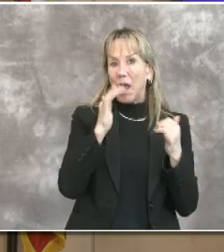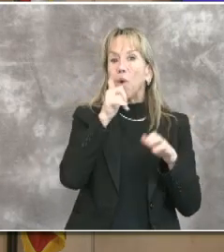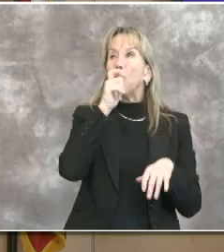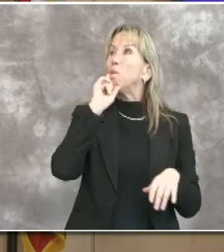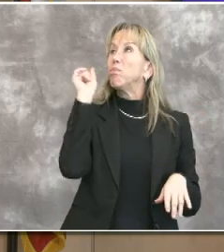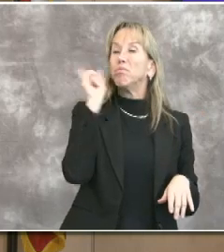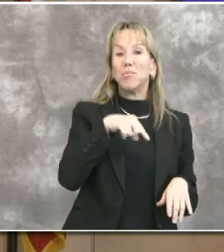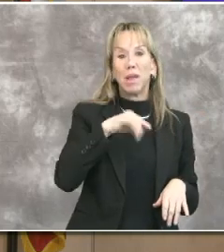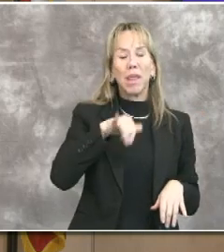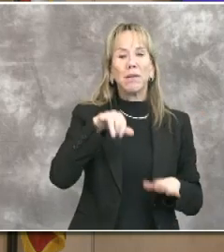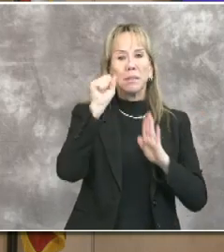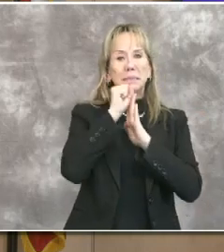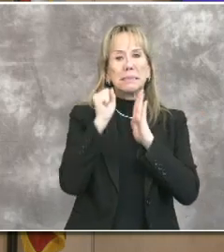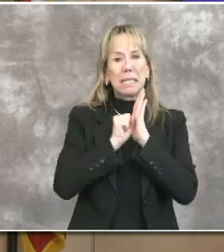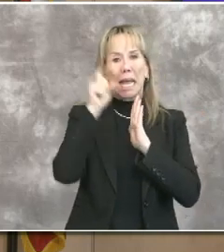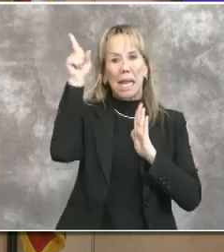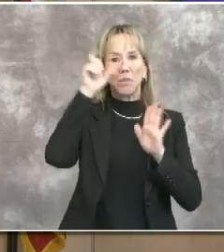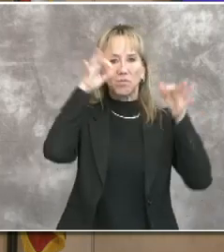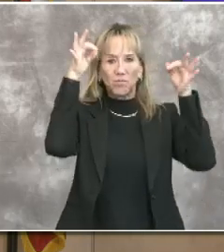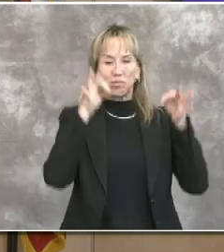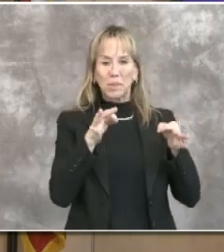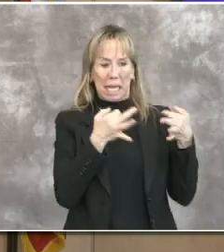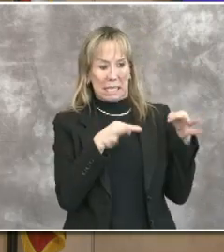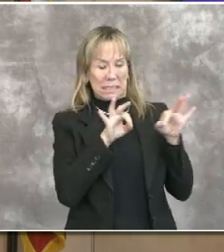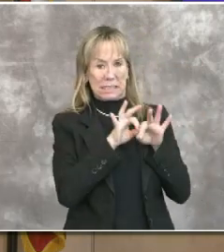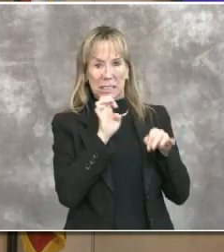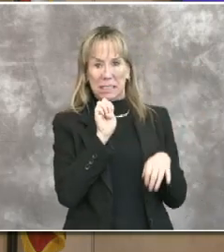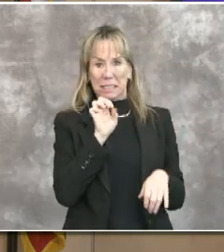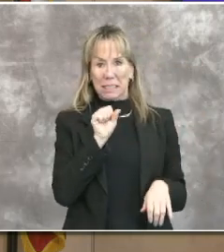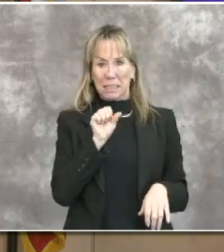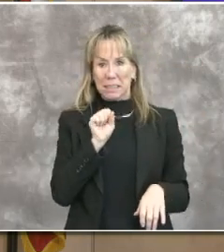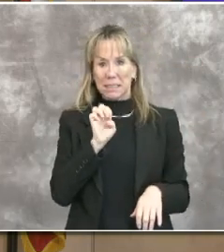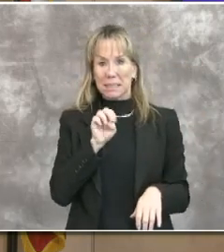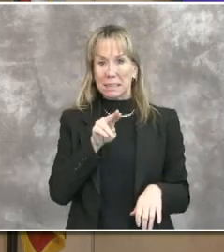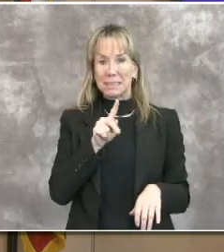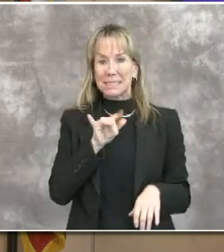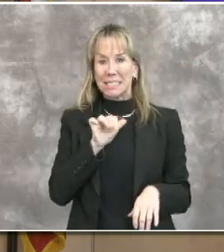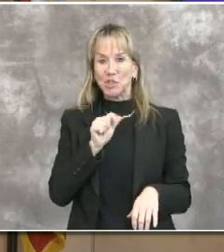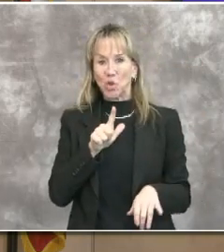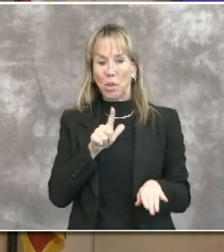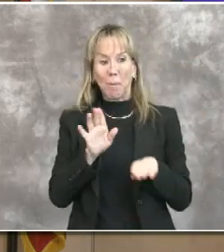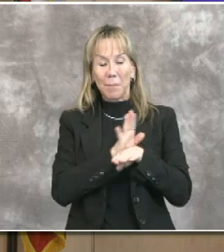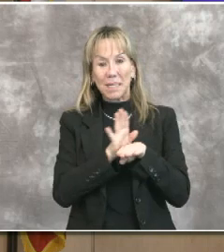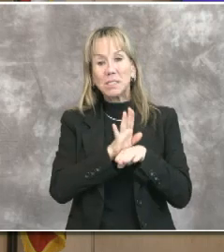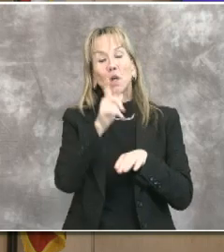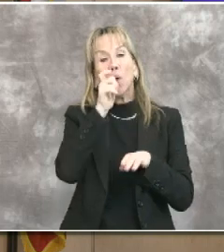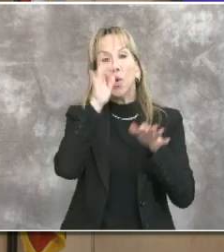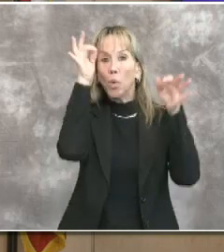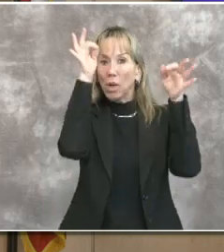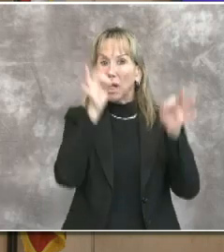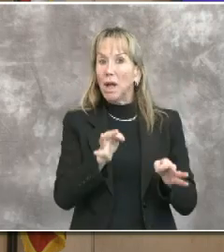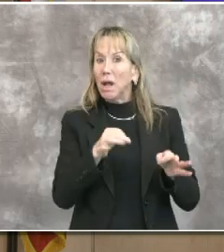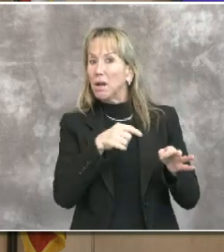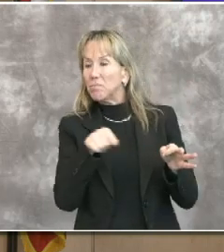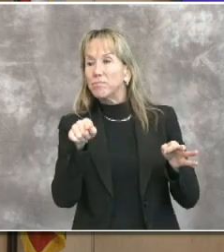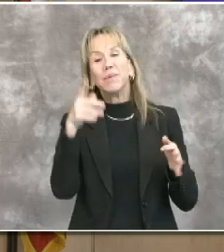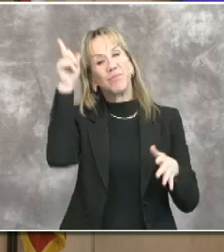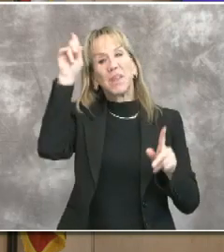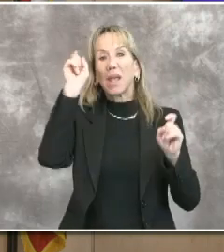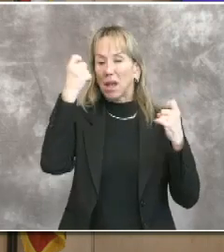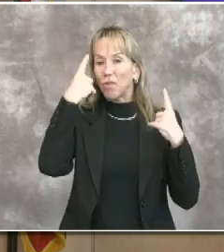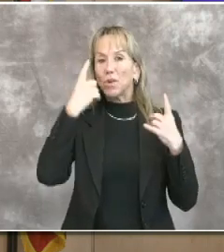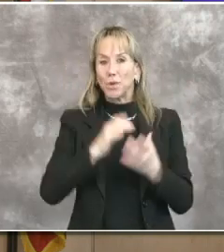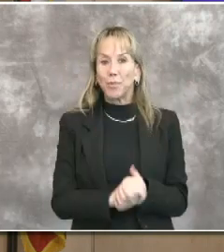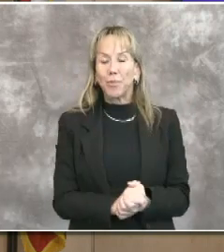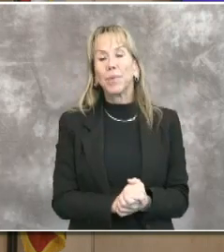changes to what is an essential business will have to be worked out with the approval and coordination of state government. Those represent a couple key things the